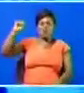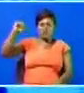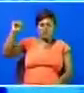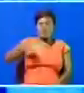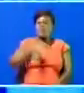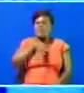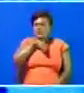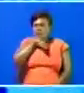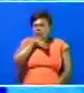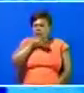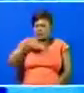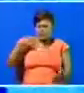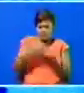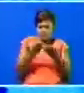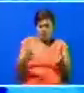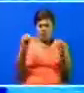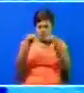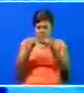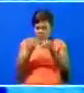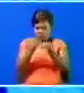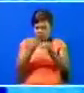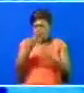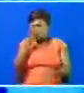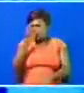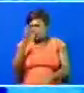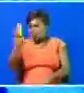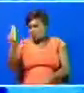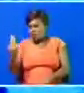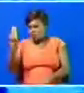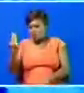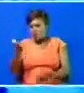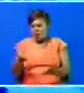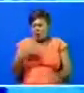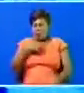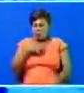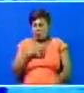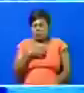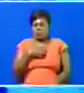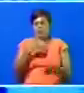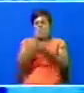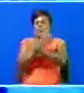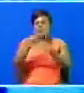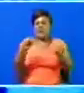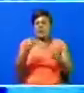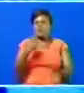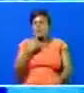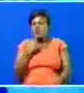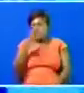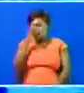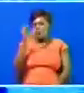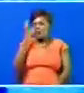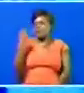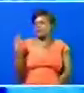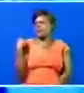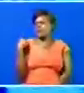Raila Odinga kufikia sasa amekutana na Rais Uhuru Kenyatta na marais wastaafu Daniel Arap Moi na Mwai Kibaki hapo